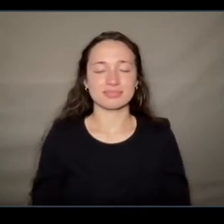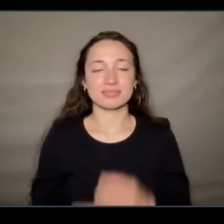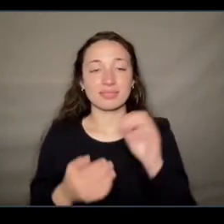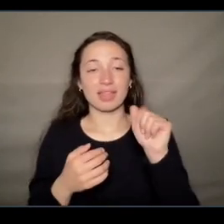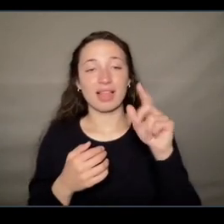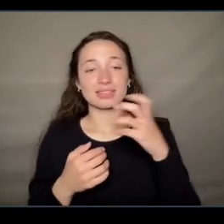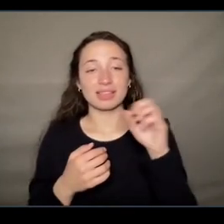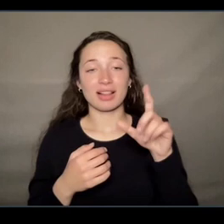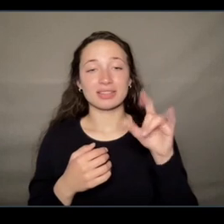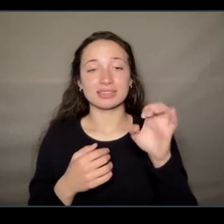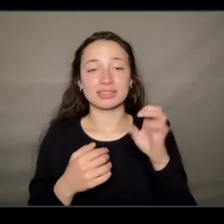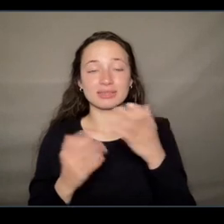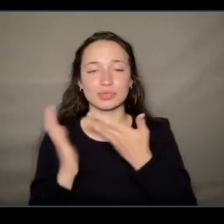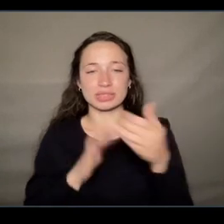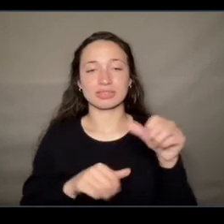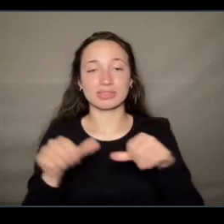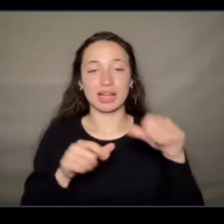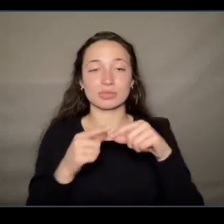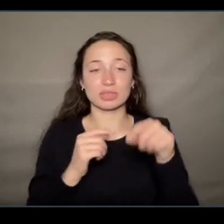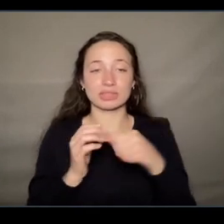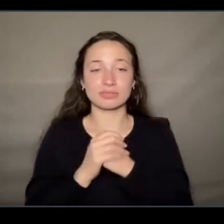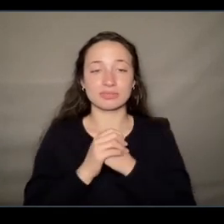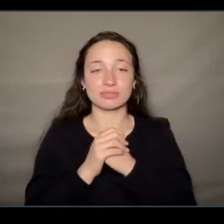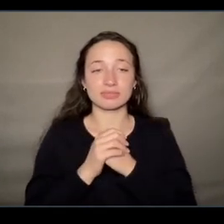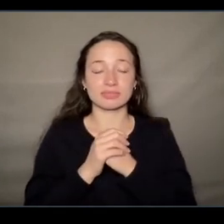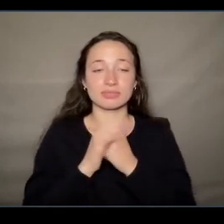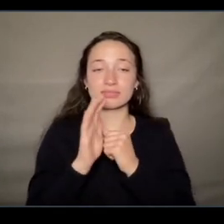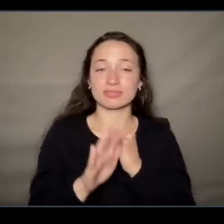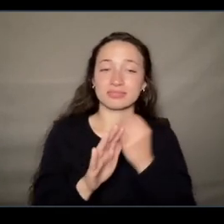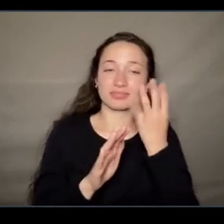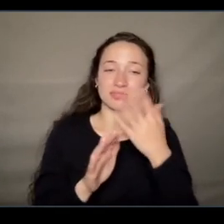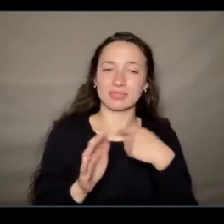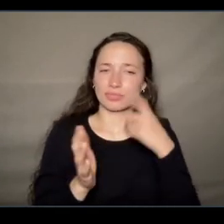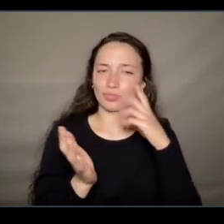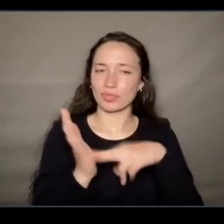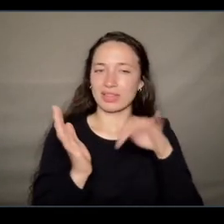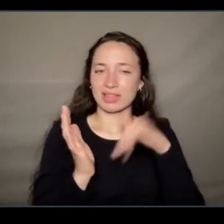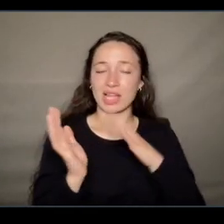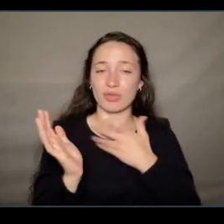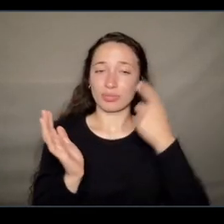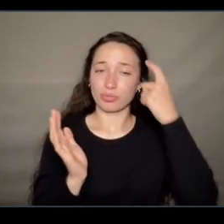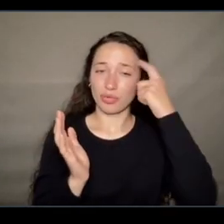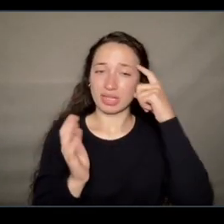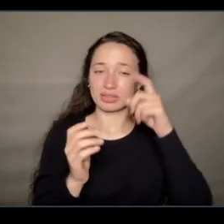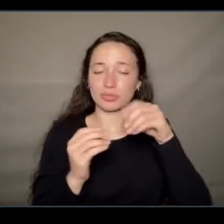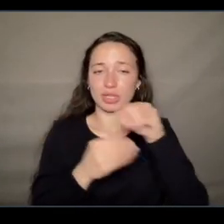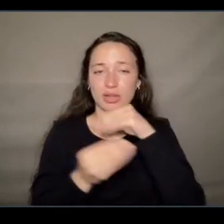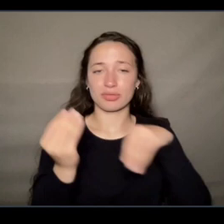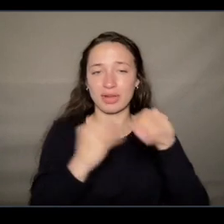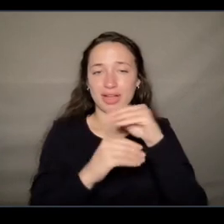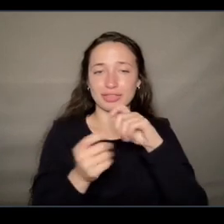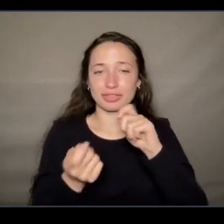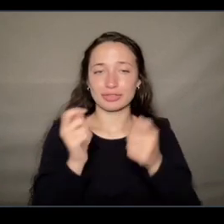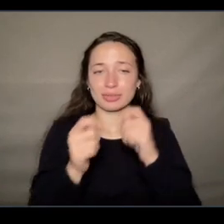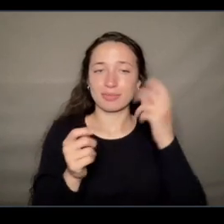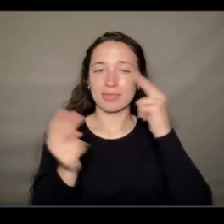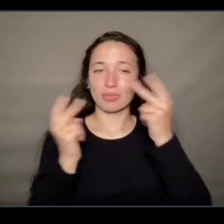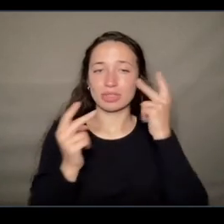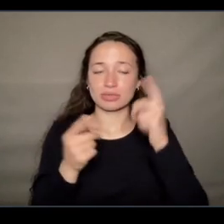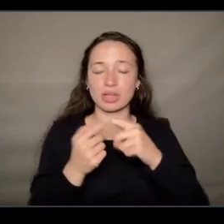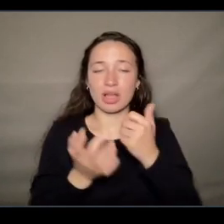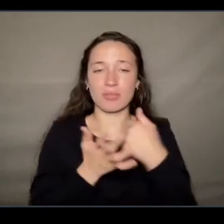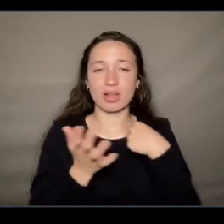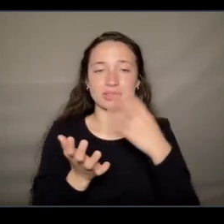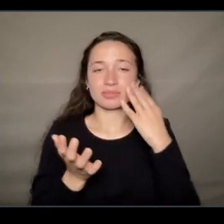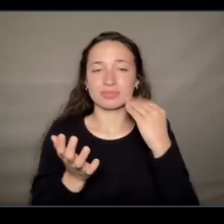Alice Vogel and Elsie both bring science into this. Alice says, I just read that our brains rearrange memories to help